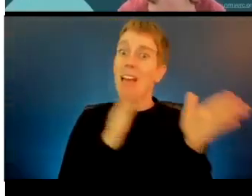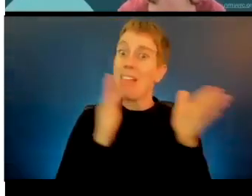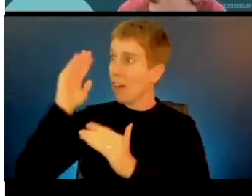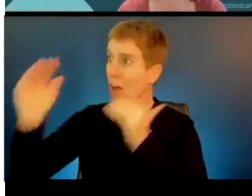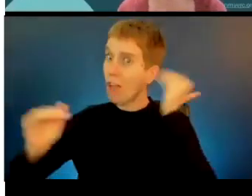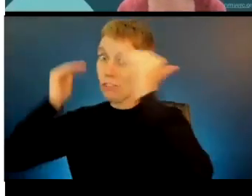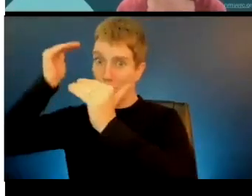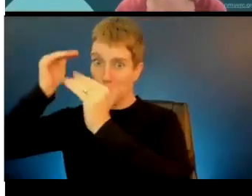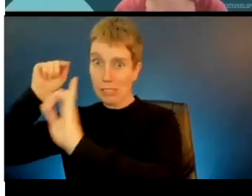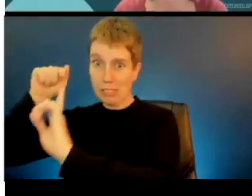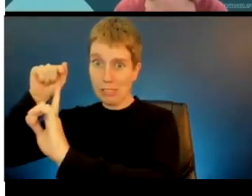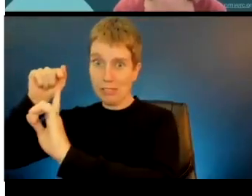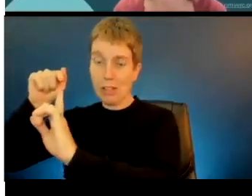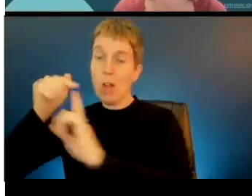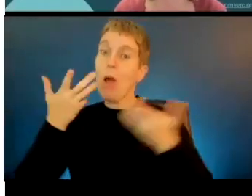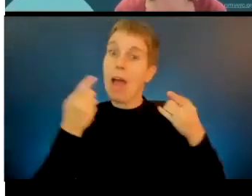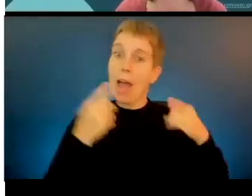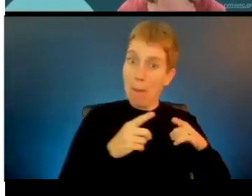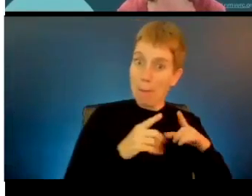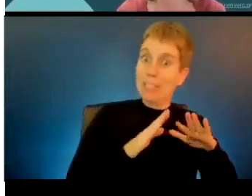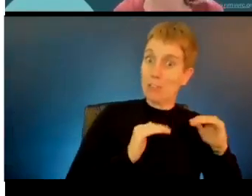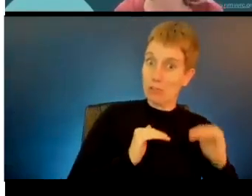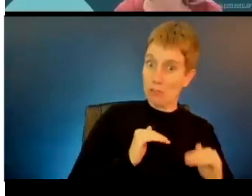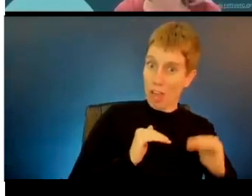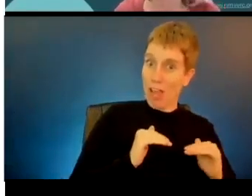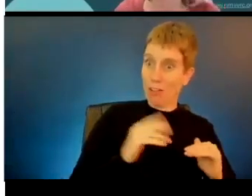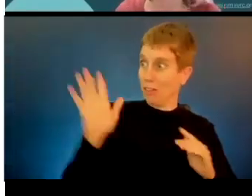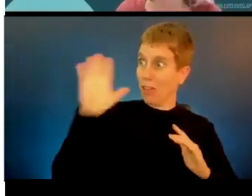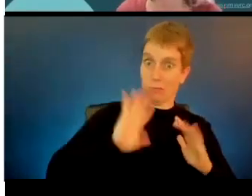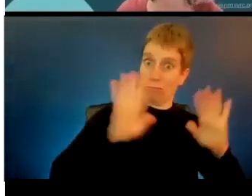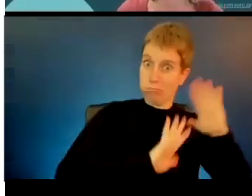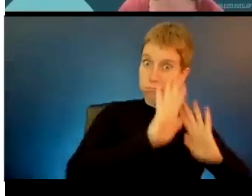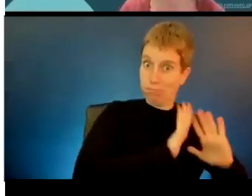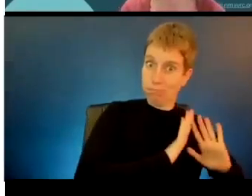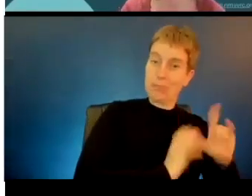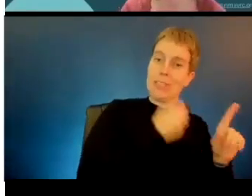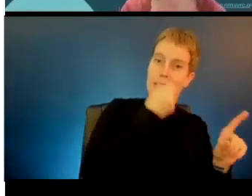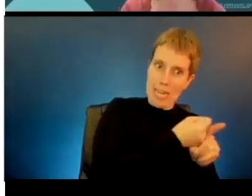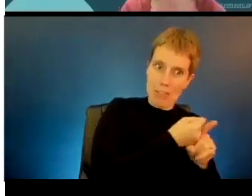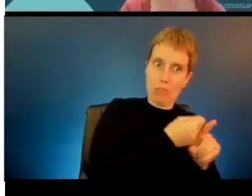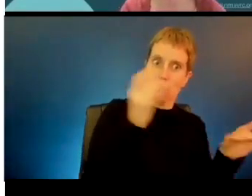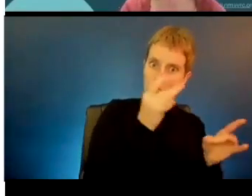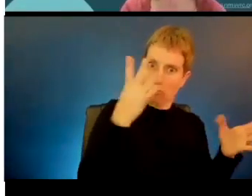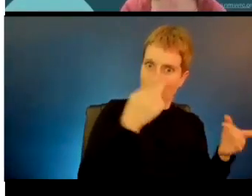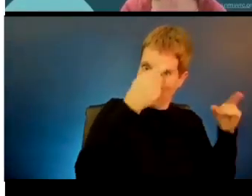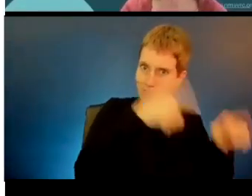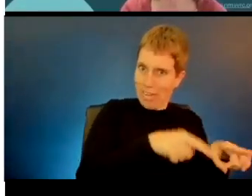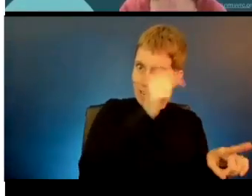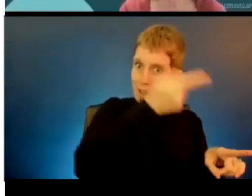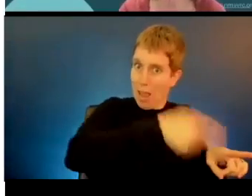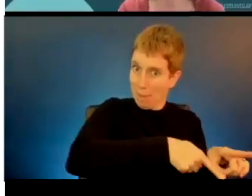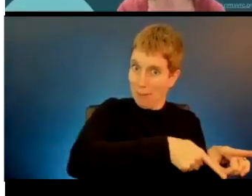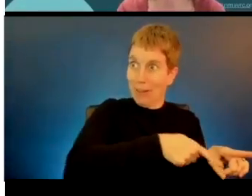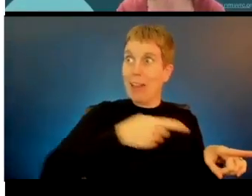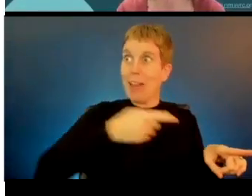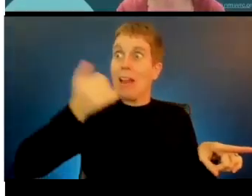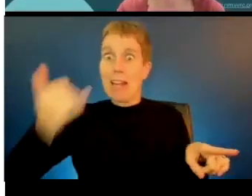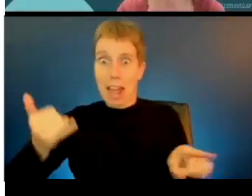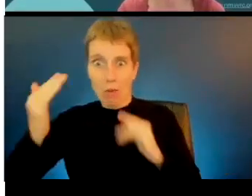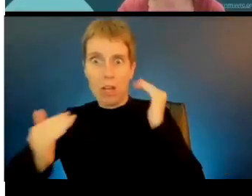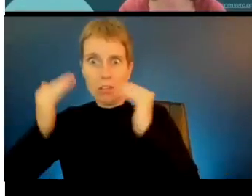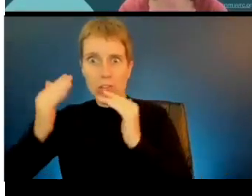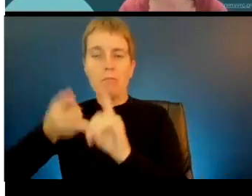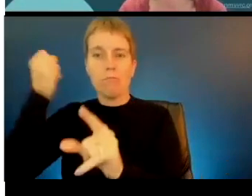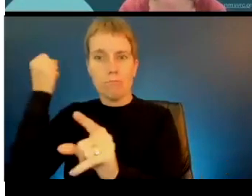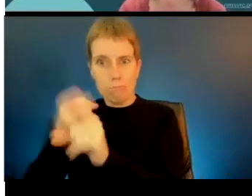are experiencing another traumatic event. Like Dr. Reingold mentioned earlier, there are the impact of these cumulative traumatic